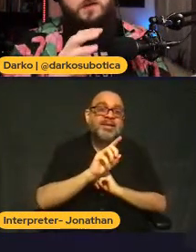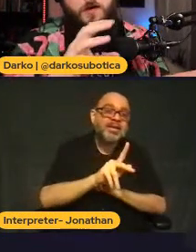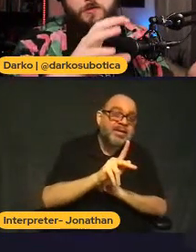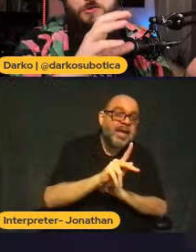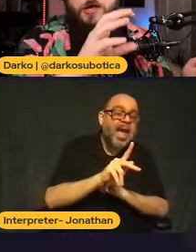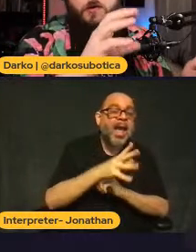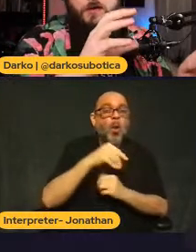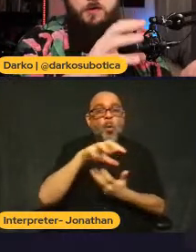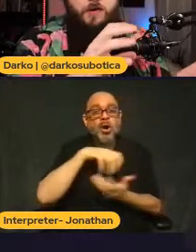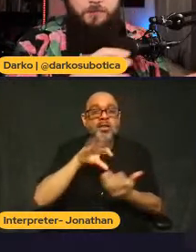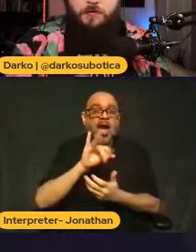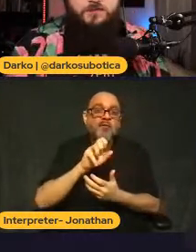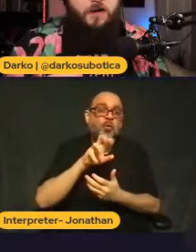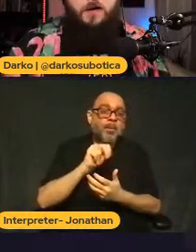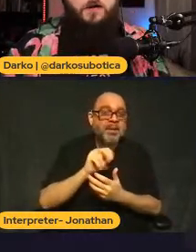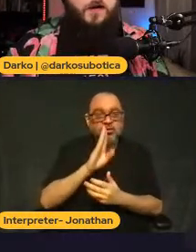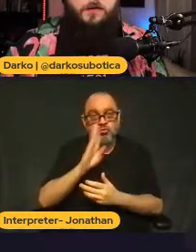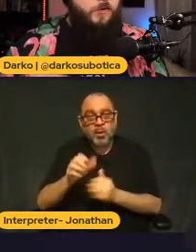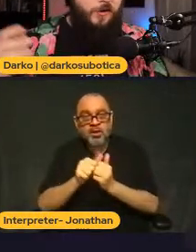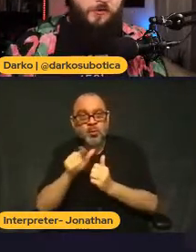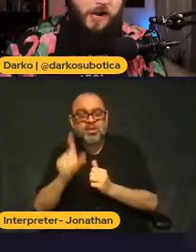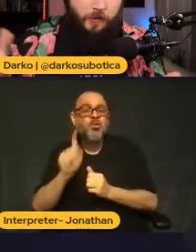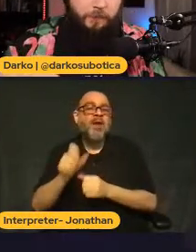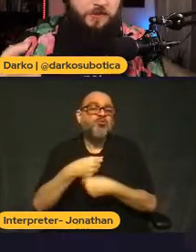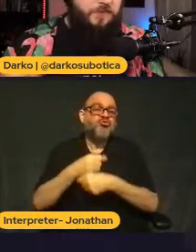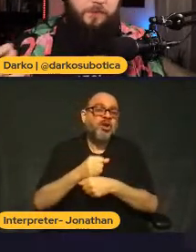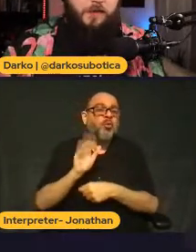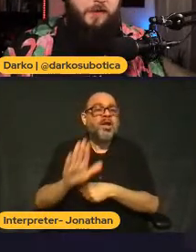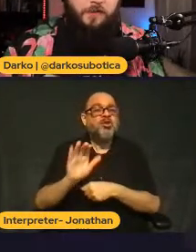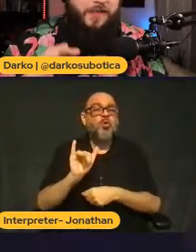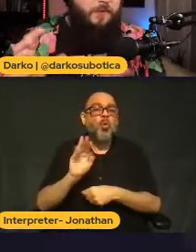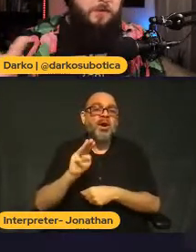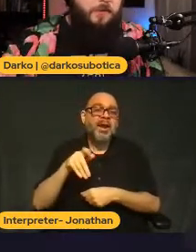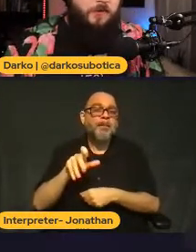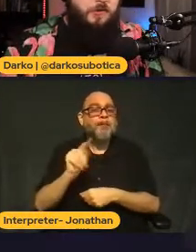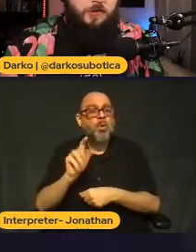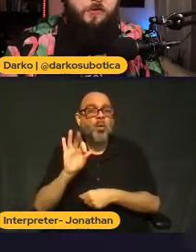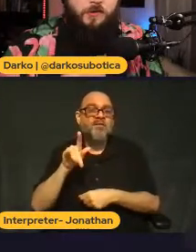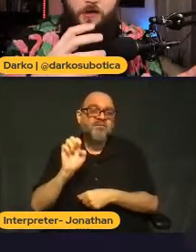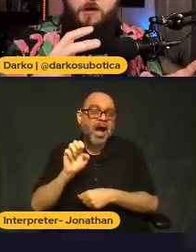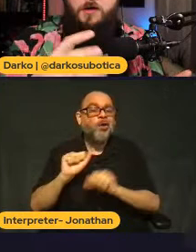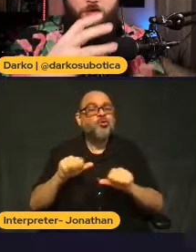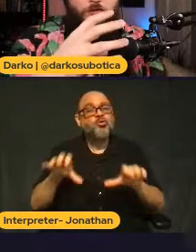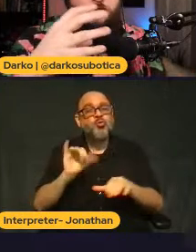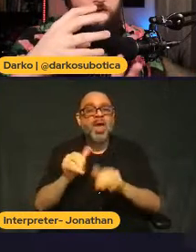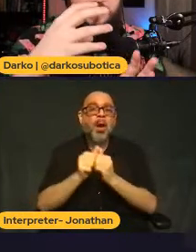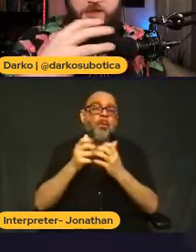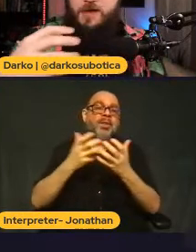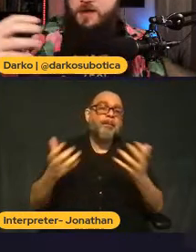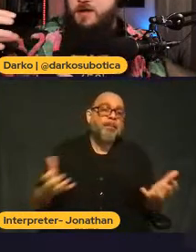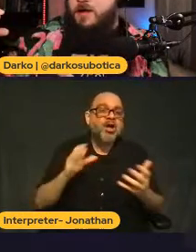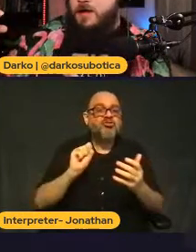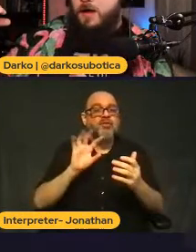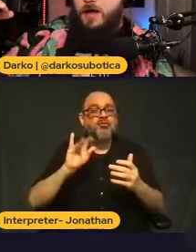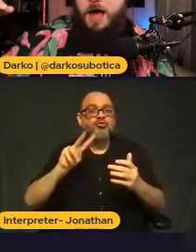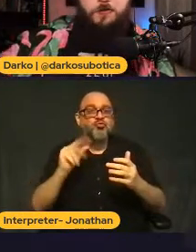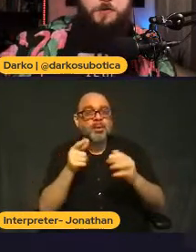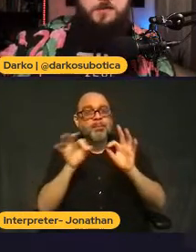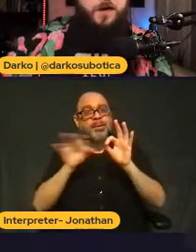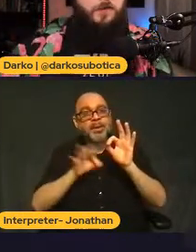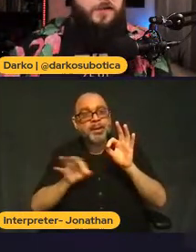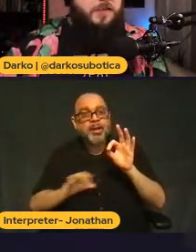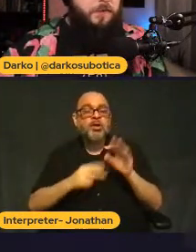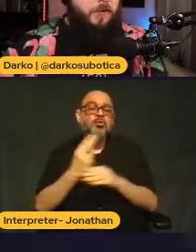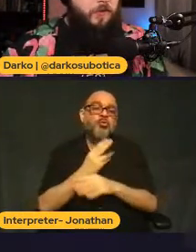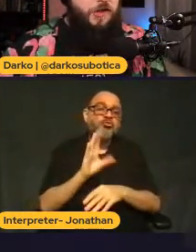need to find a way to generate your inputs file, and you can do that with a bunch of scripting, and that's what people usually do. You use your CDK